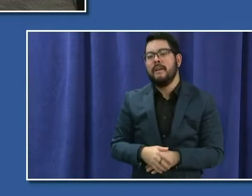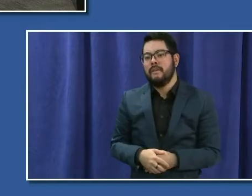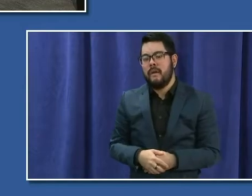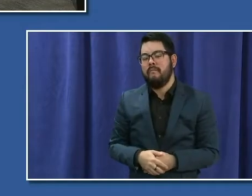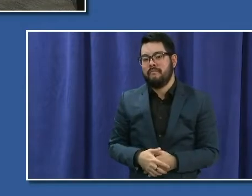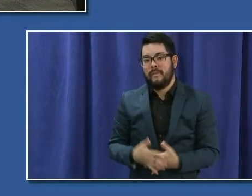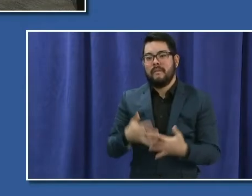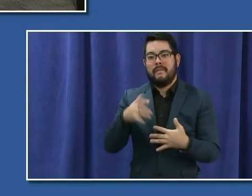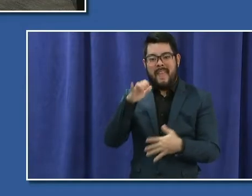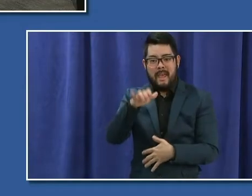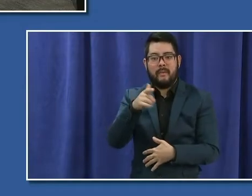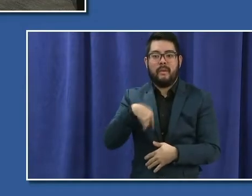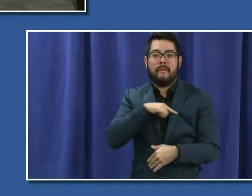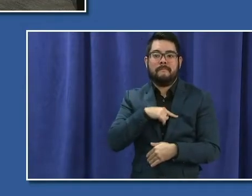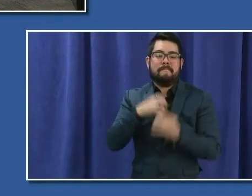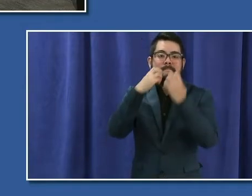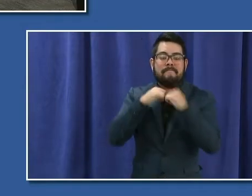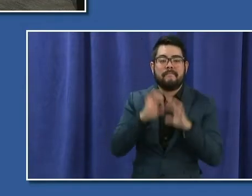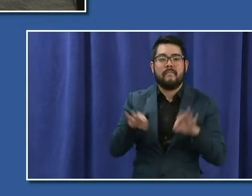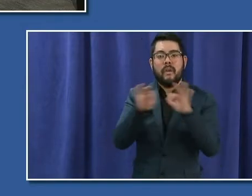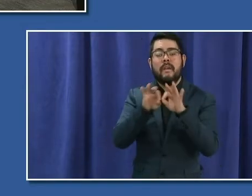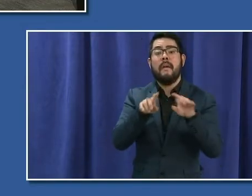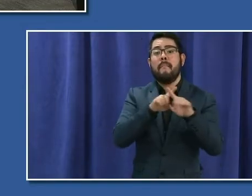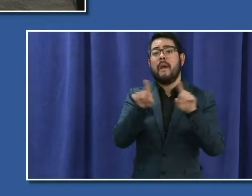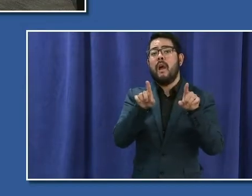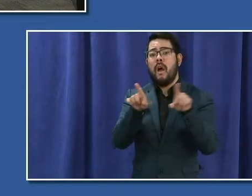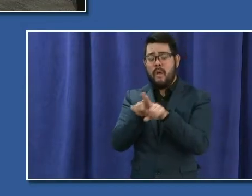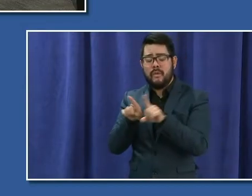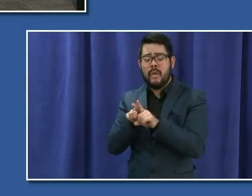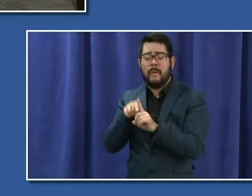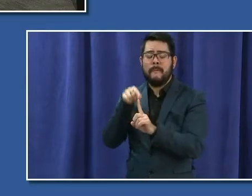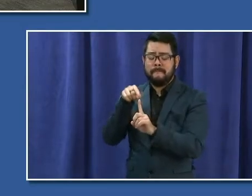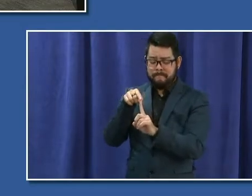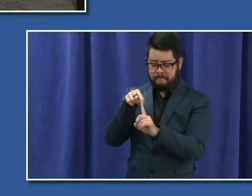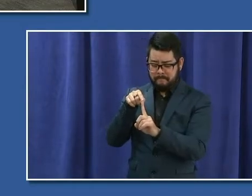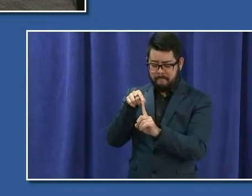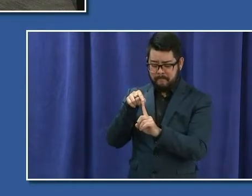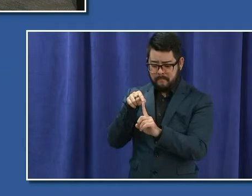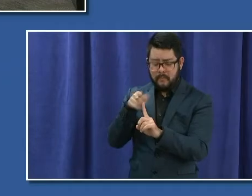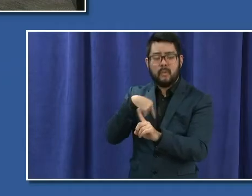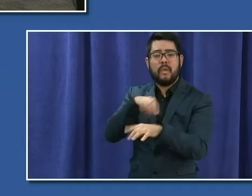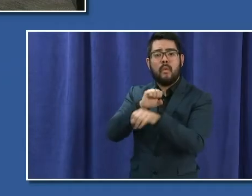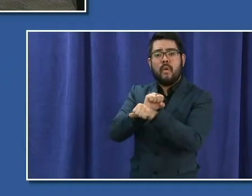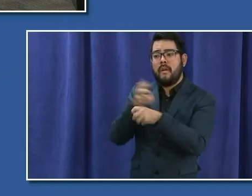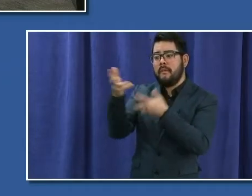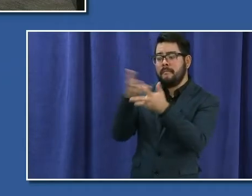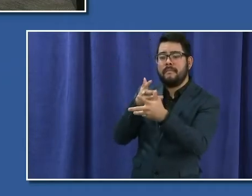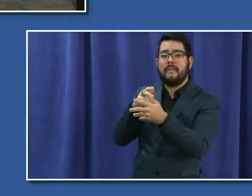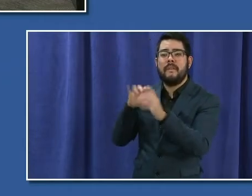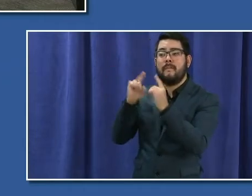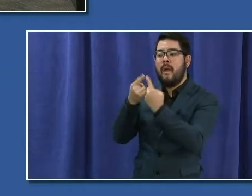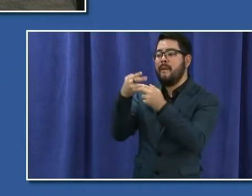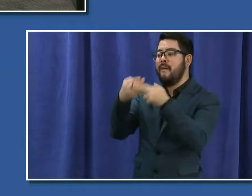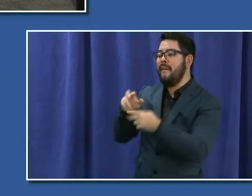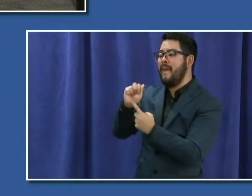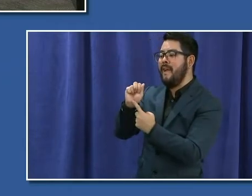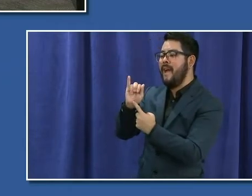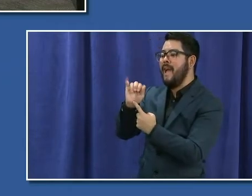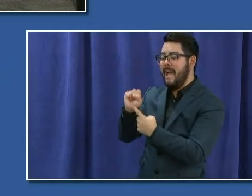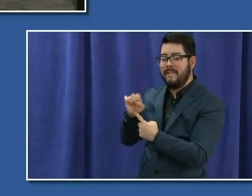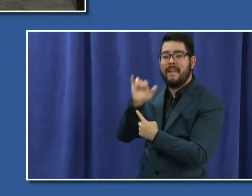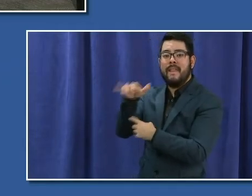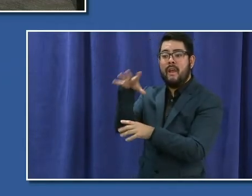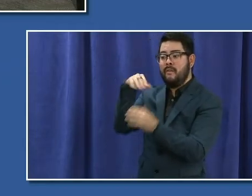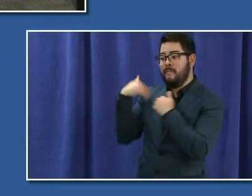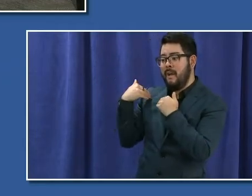something we care a lot about. And also when it comes to our fleets, we work closely with our department called AIS that manages our fleet, who